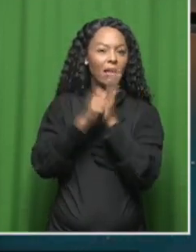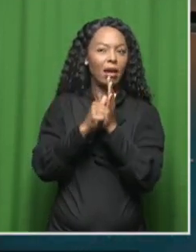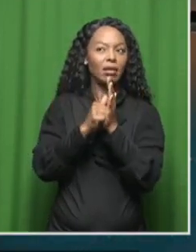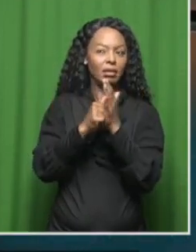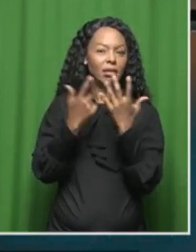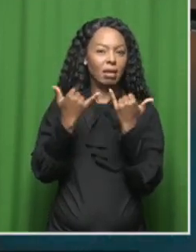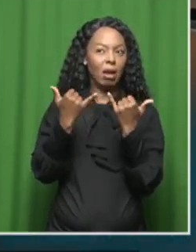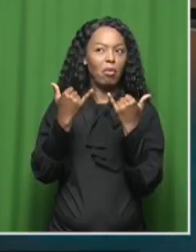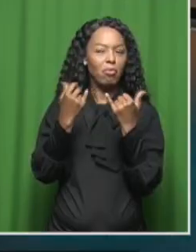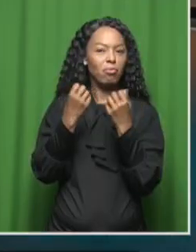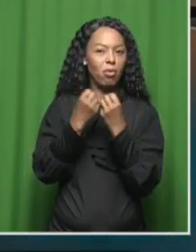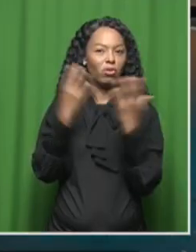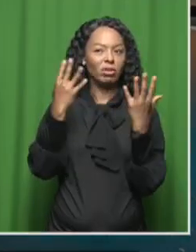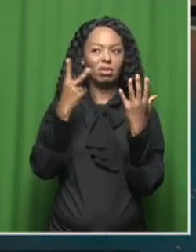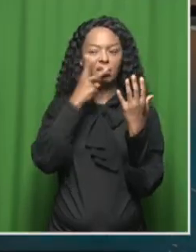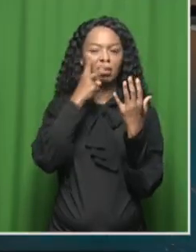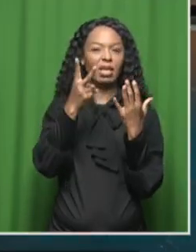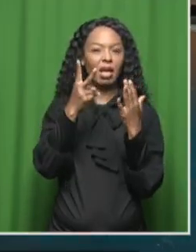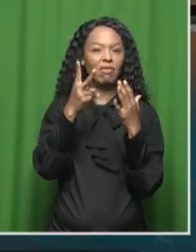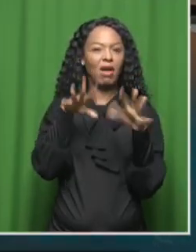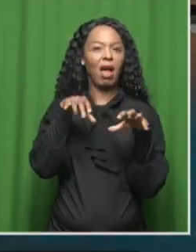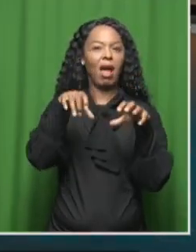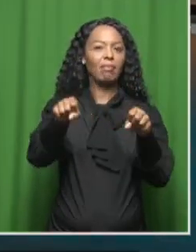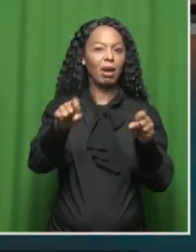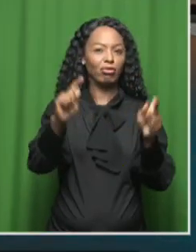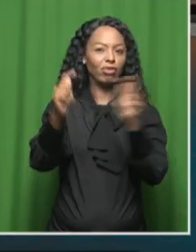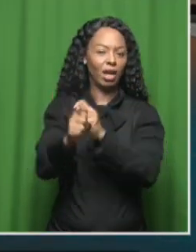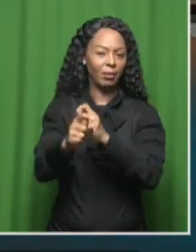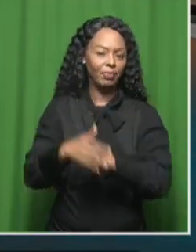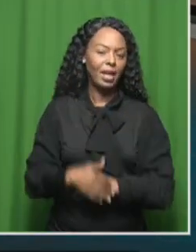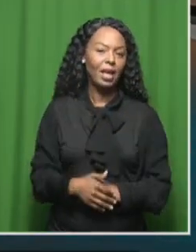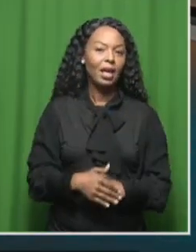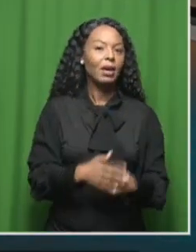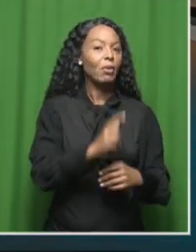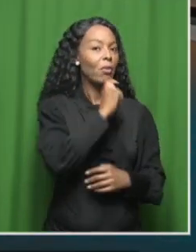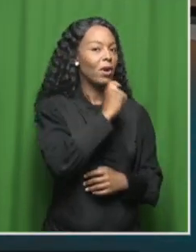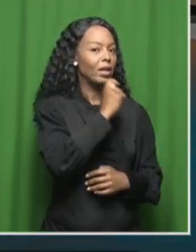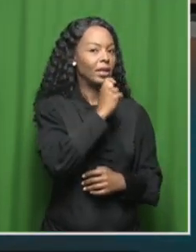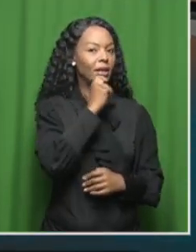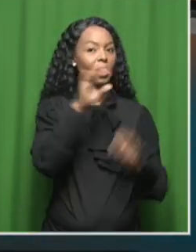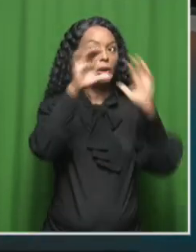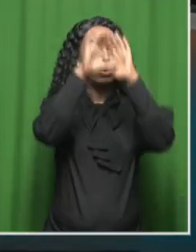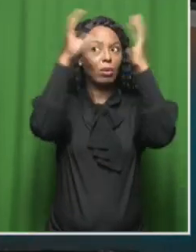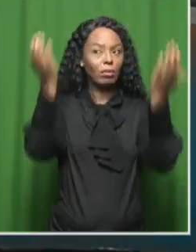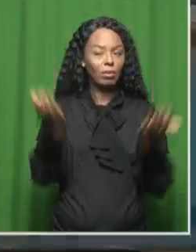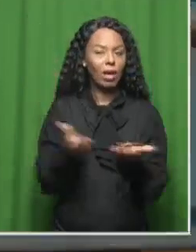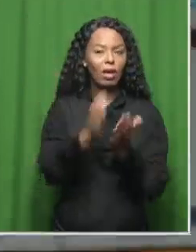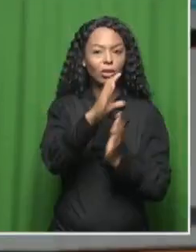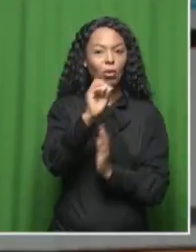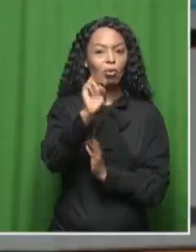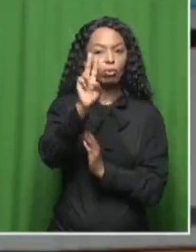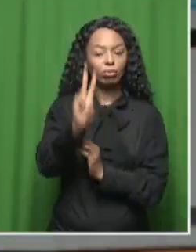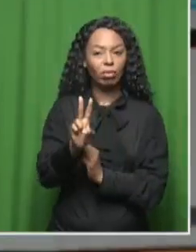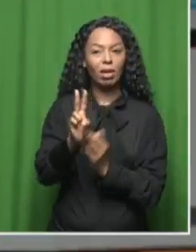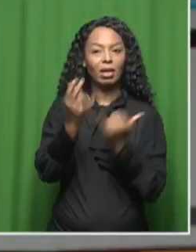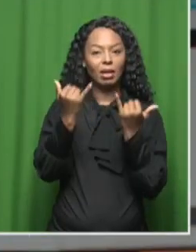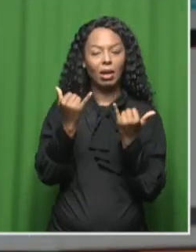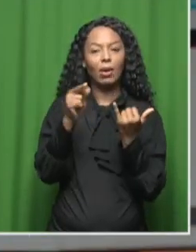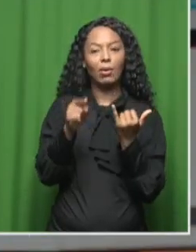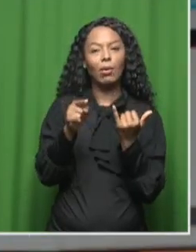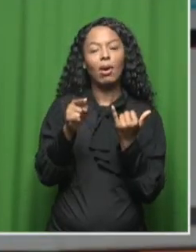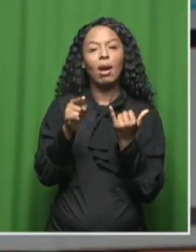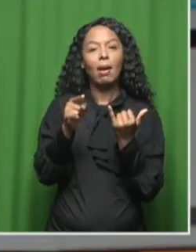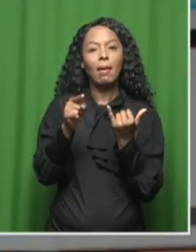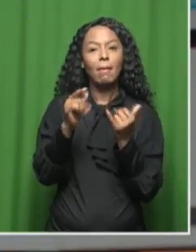little bit more info on that. Sure. Good morning, Leanne. Thanks for having me. The global carbon market, for which a framework is now agreed upon